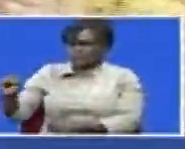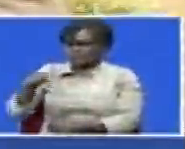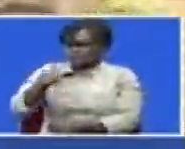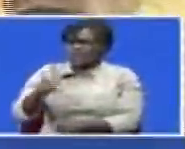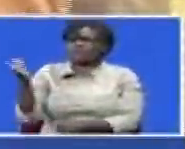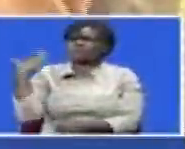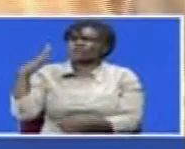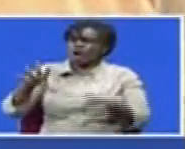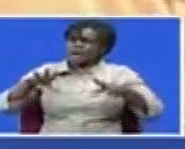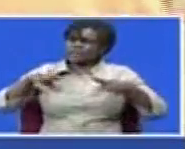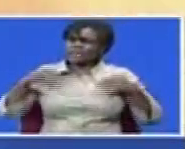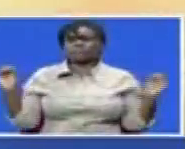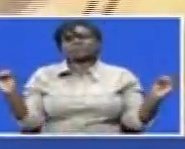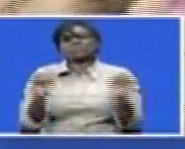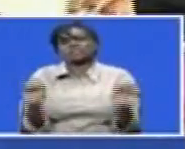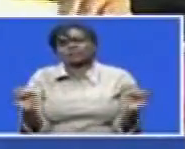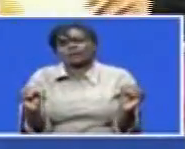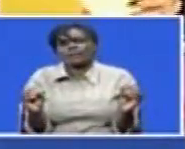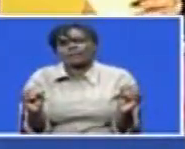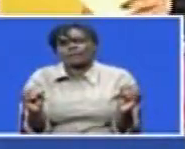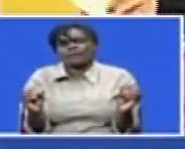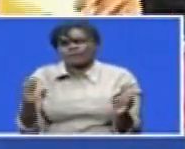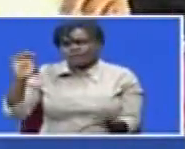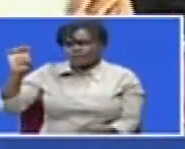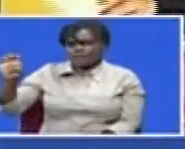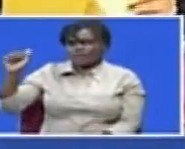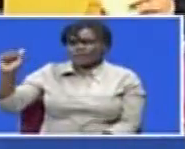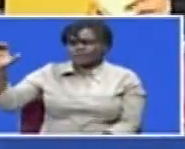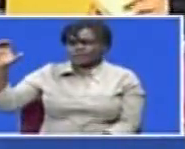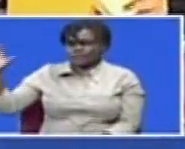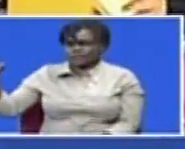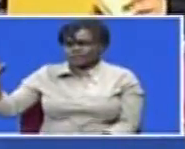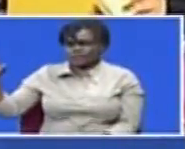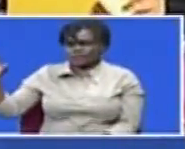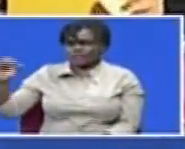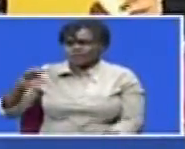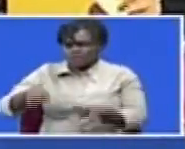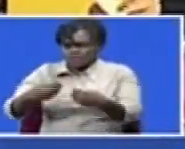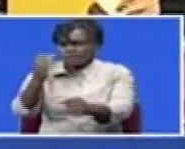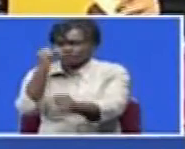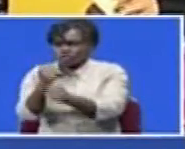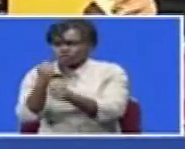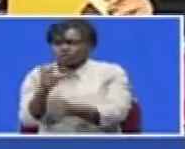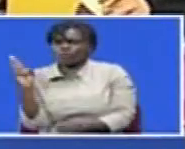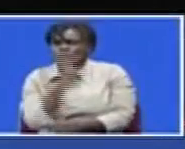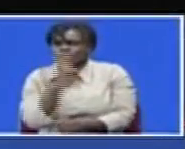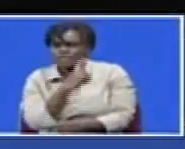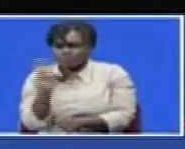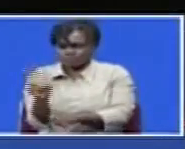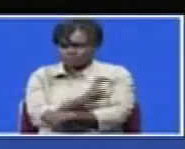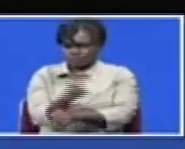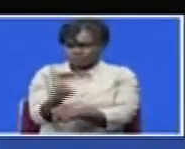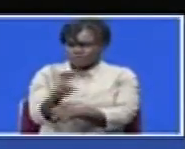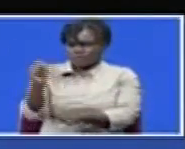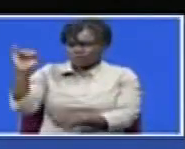that not a single coin was lost. EACC, that our ministry commissioned to carry out a risk assessment of key departments